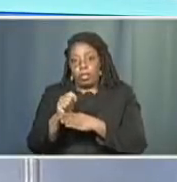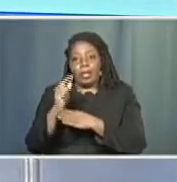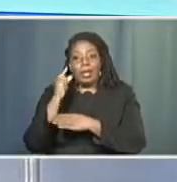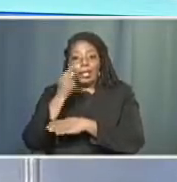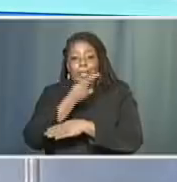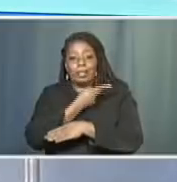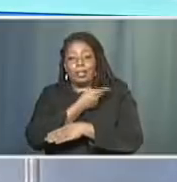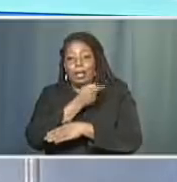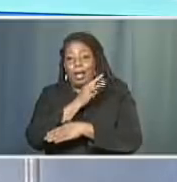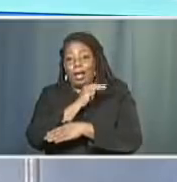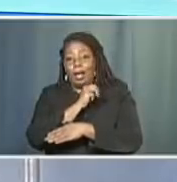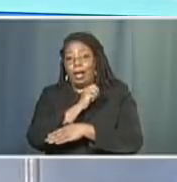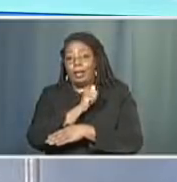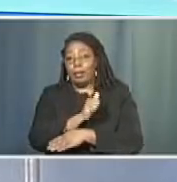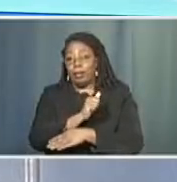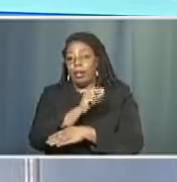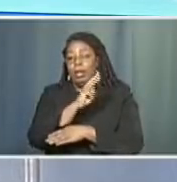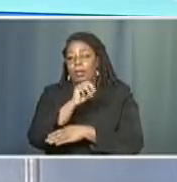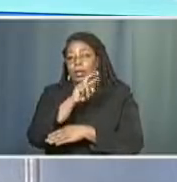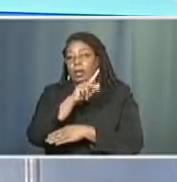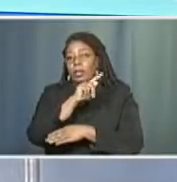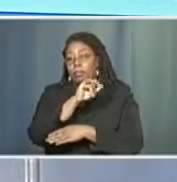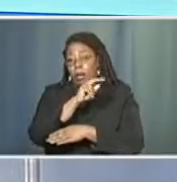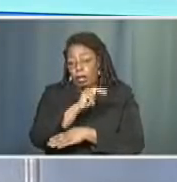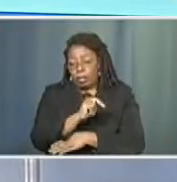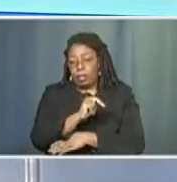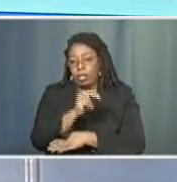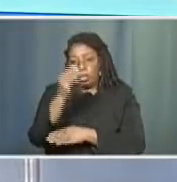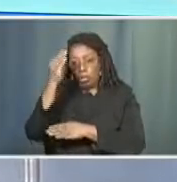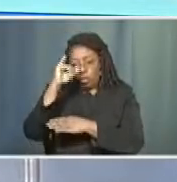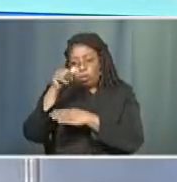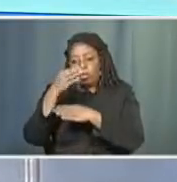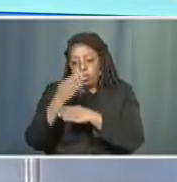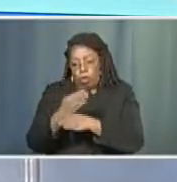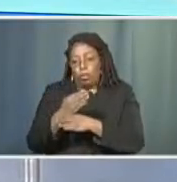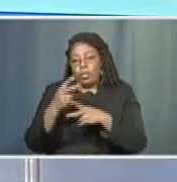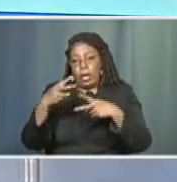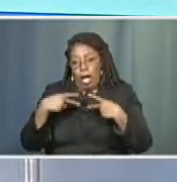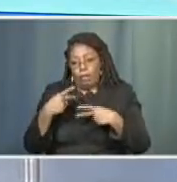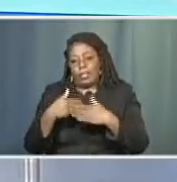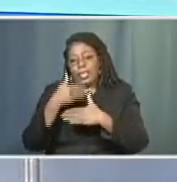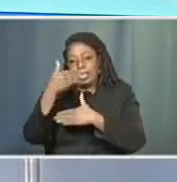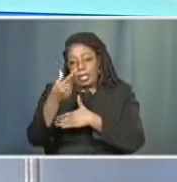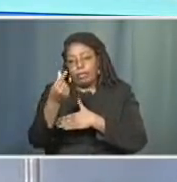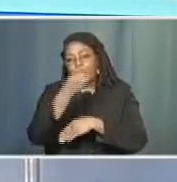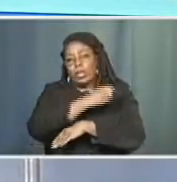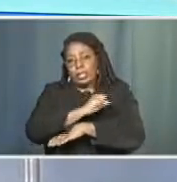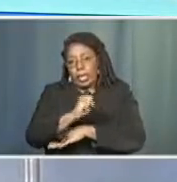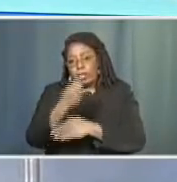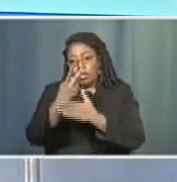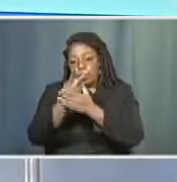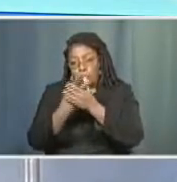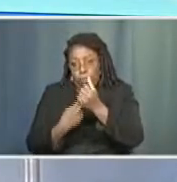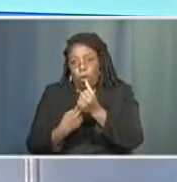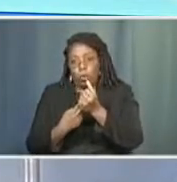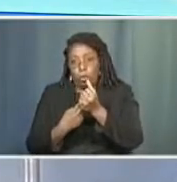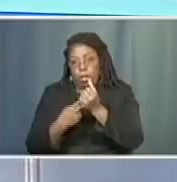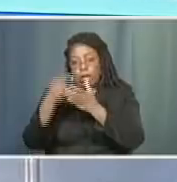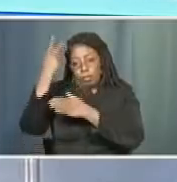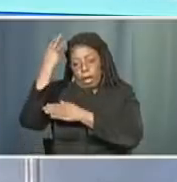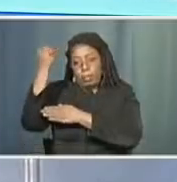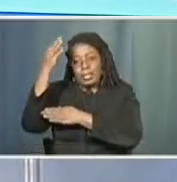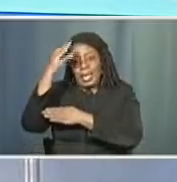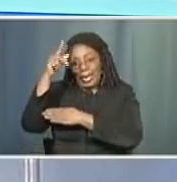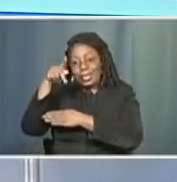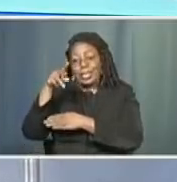Hannah Martin, is well aware of the weight of the position she holds for the next few days, as both the Prime Minister and his deputy are